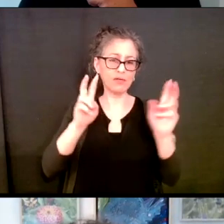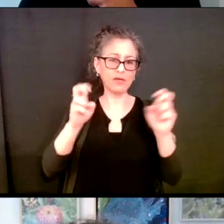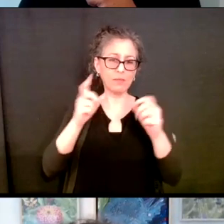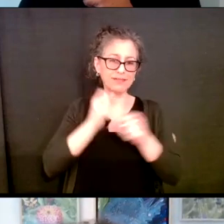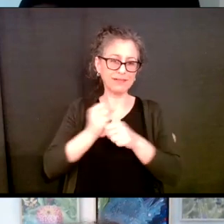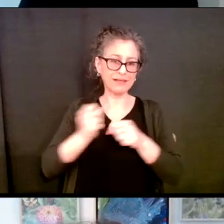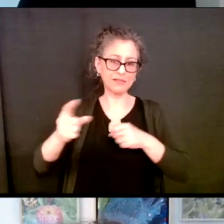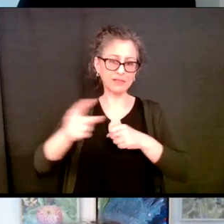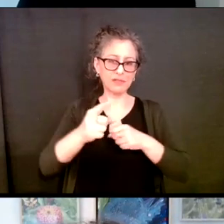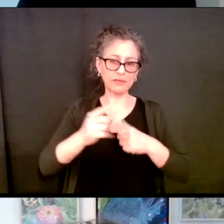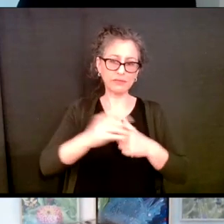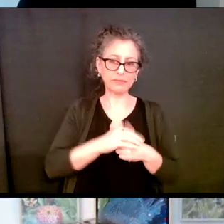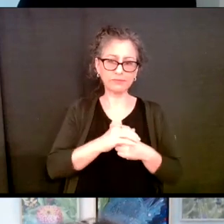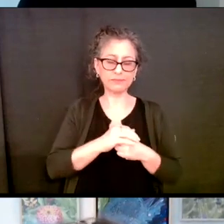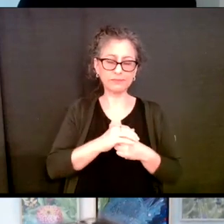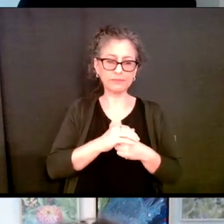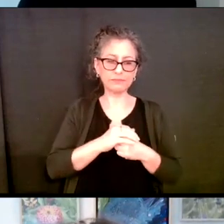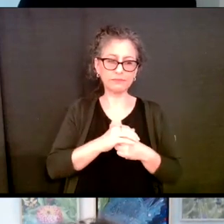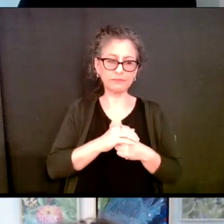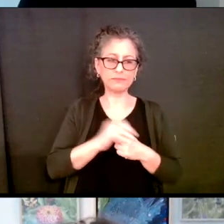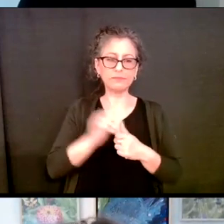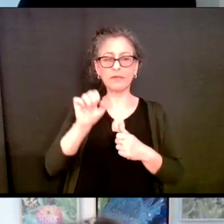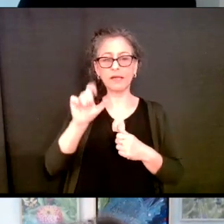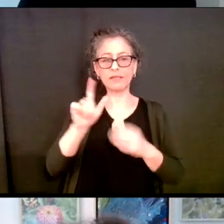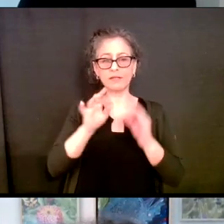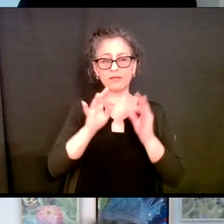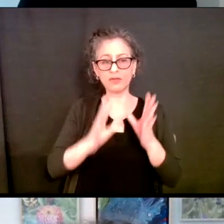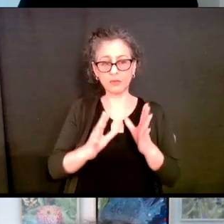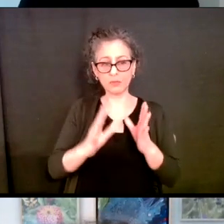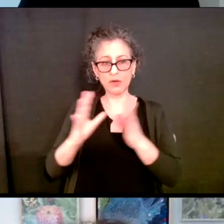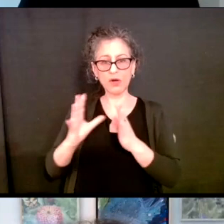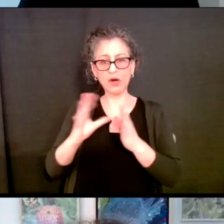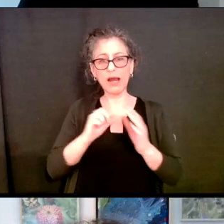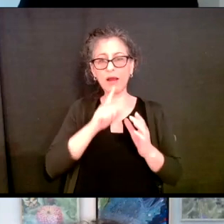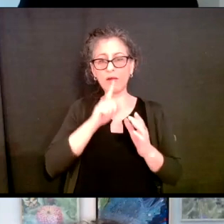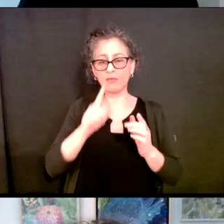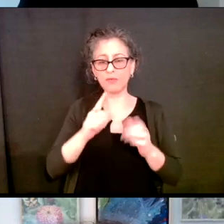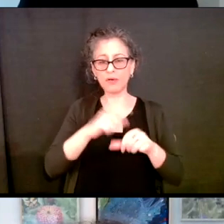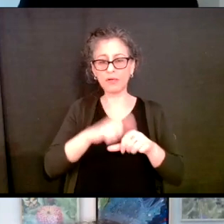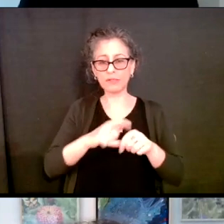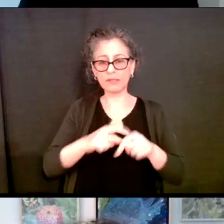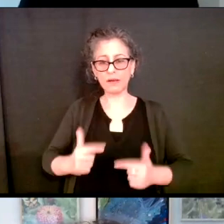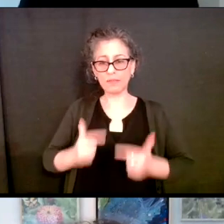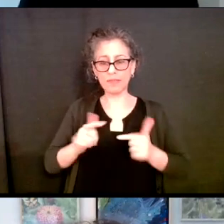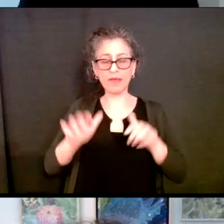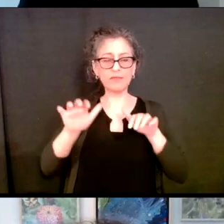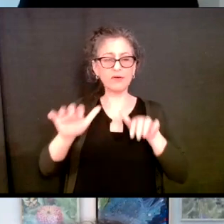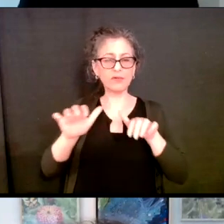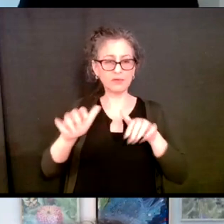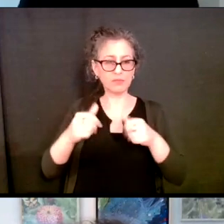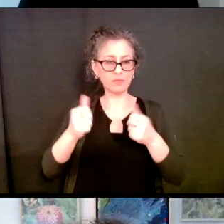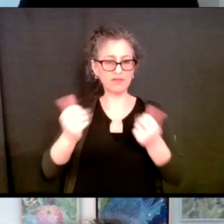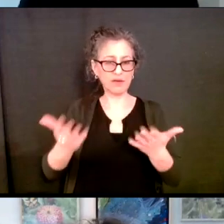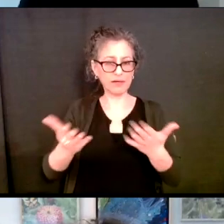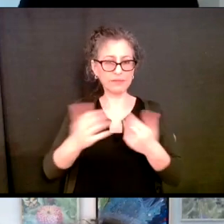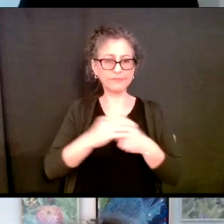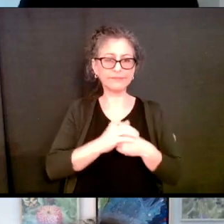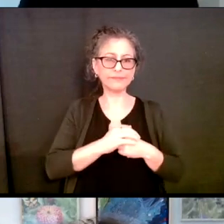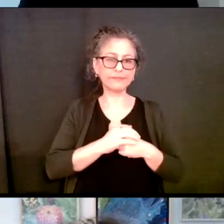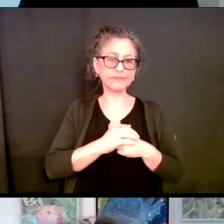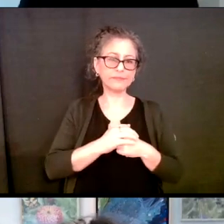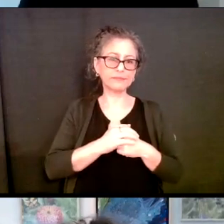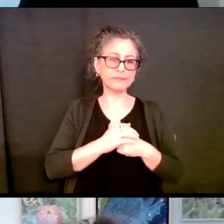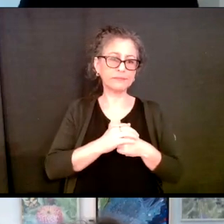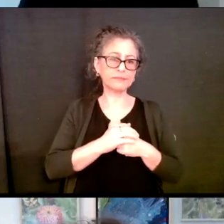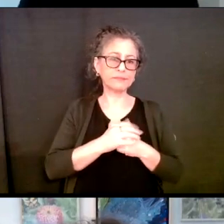series. ASL interpretation and real-time live transcription are provided. If you would like to